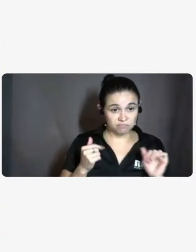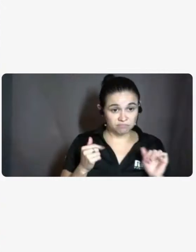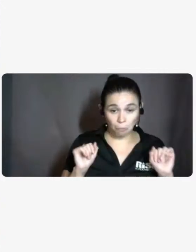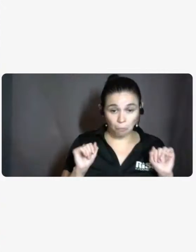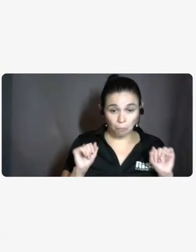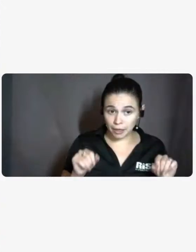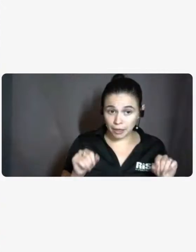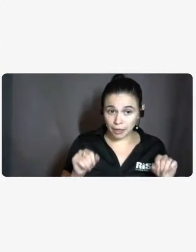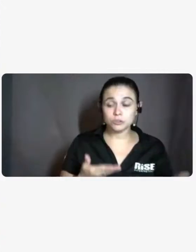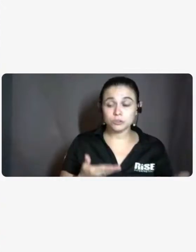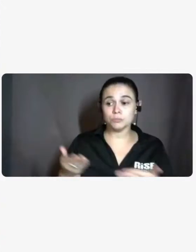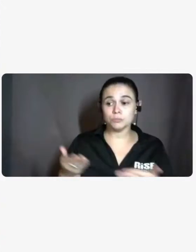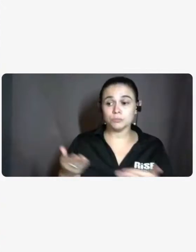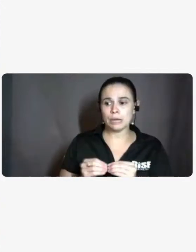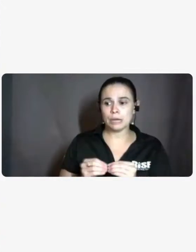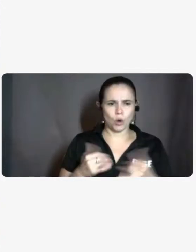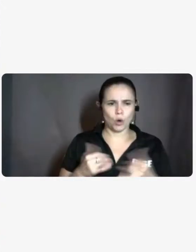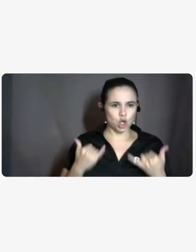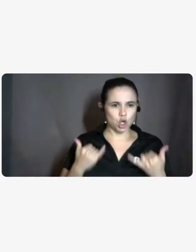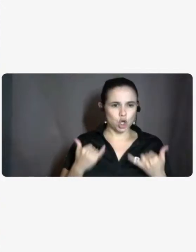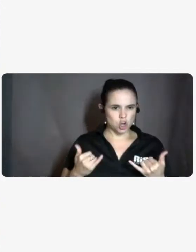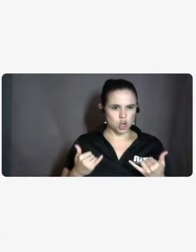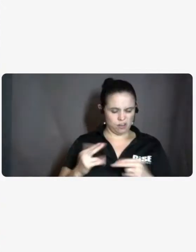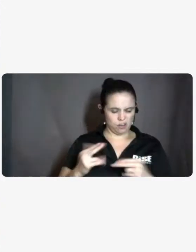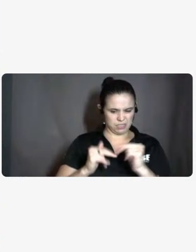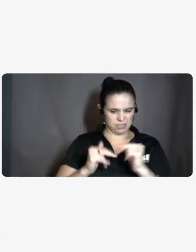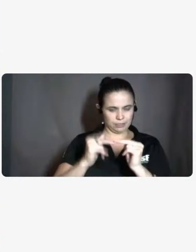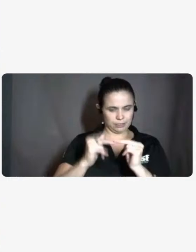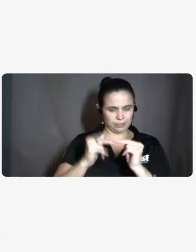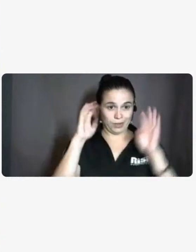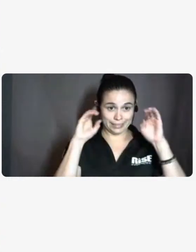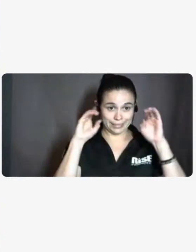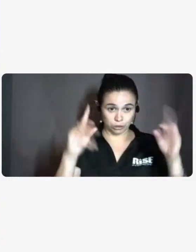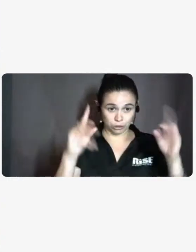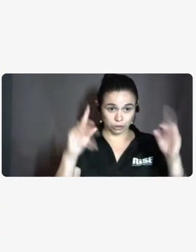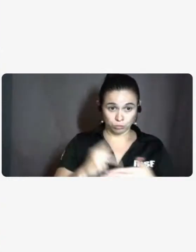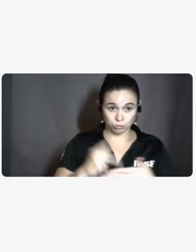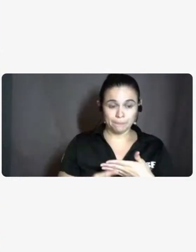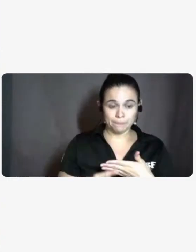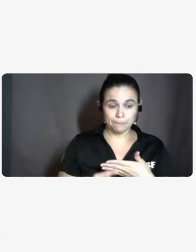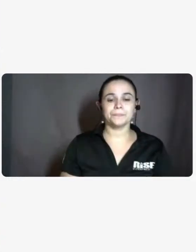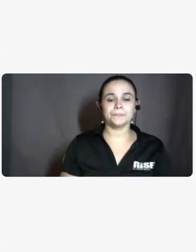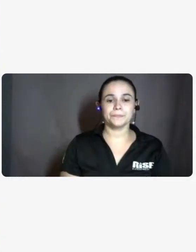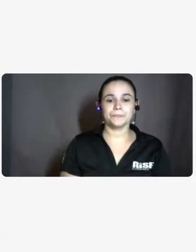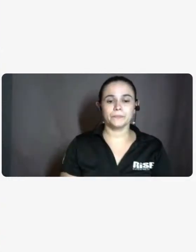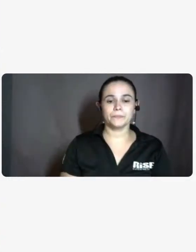there. And now you have with the